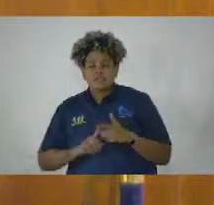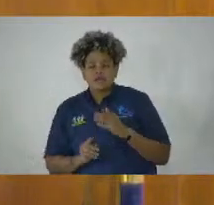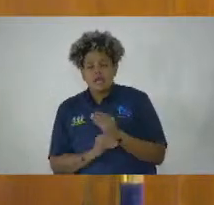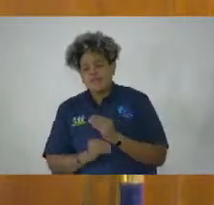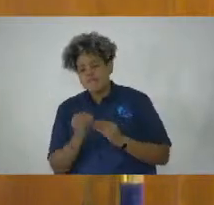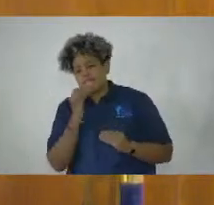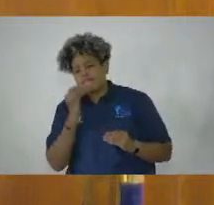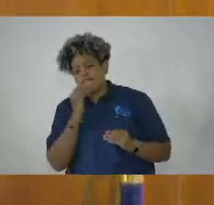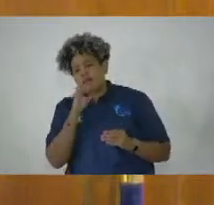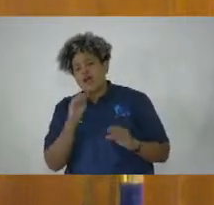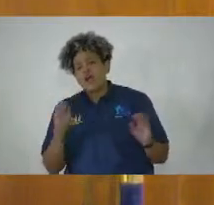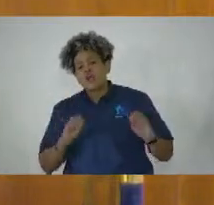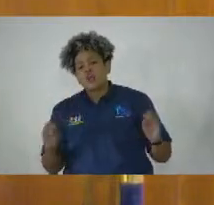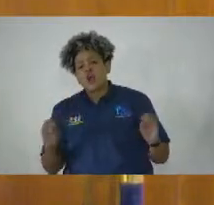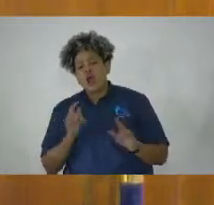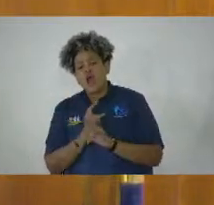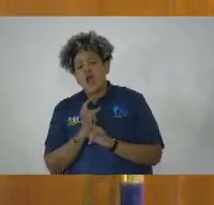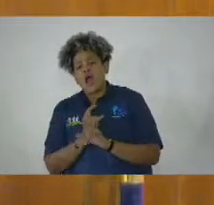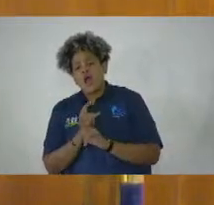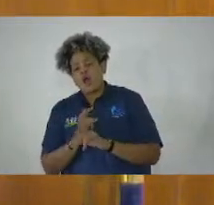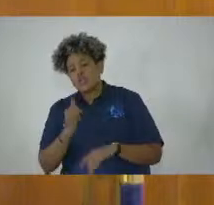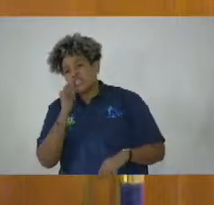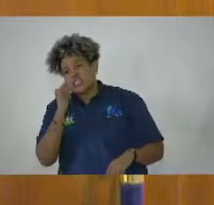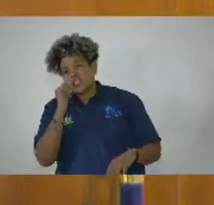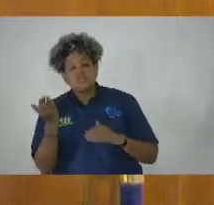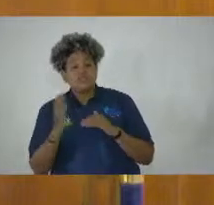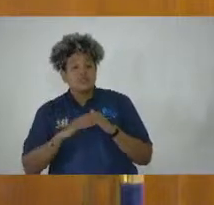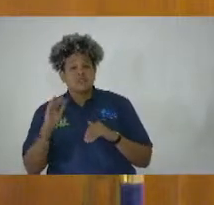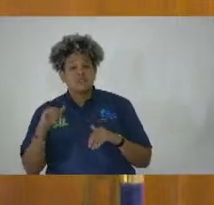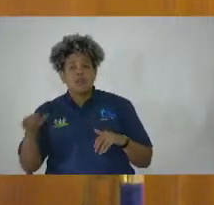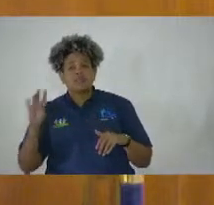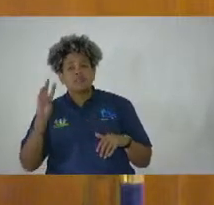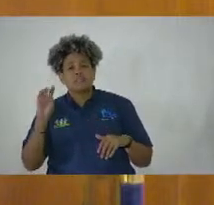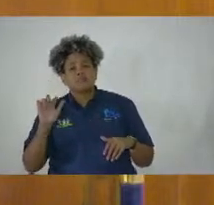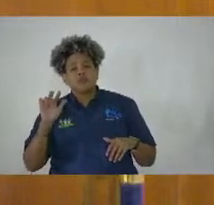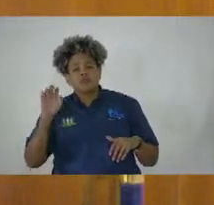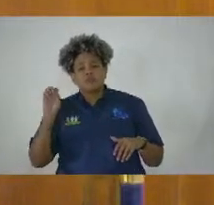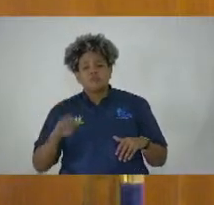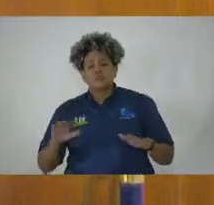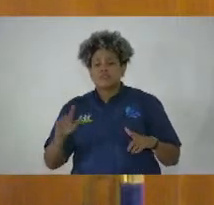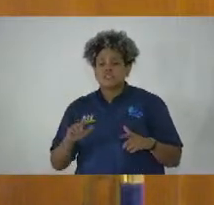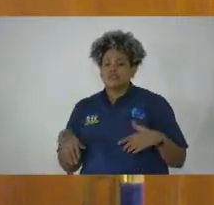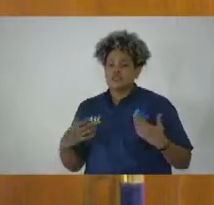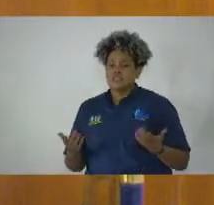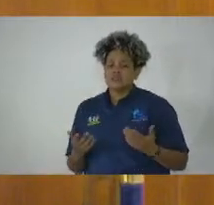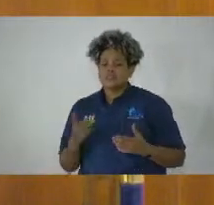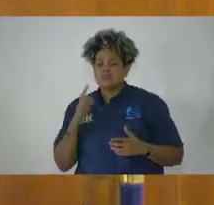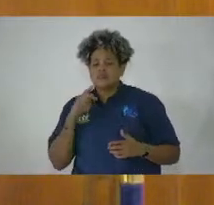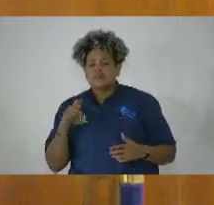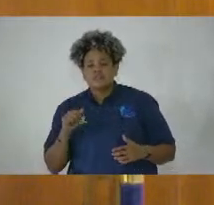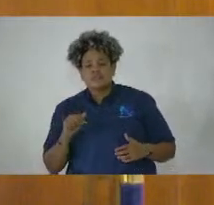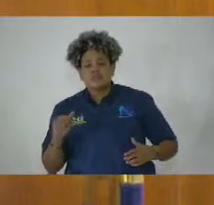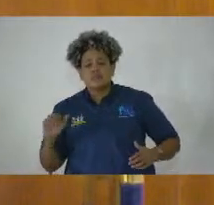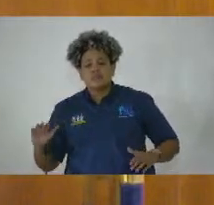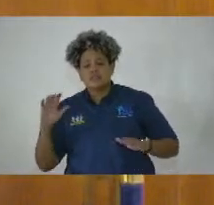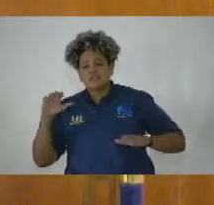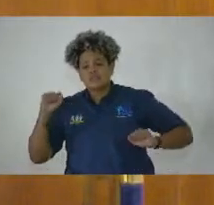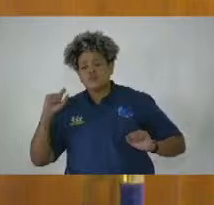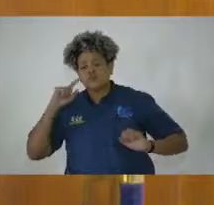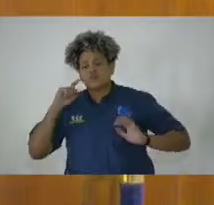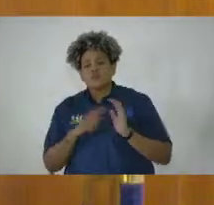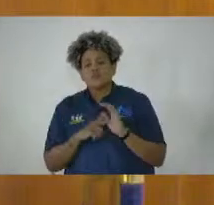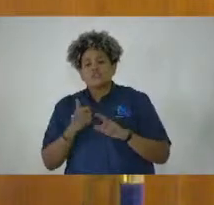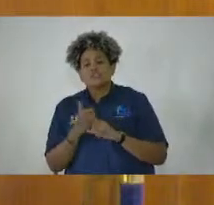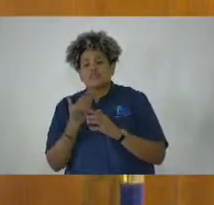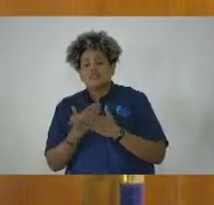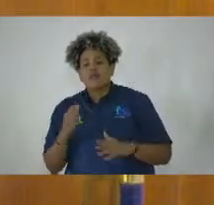and non-alcoholic beverages up by 6.3%. The PAAC took note that the fact